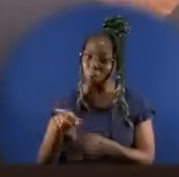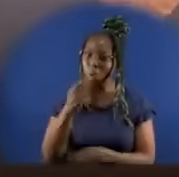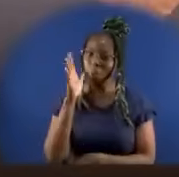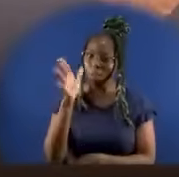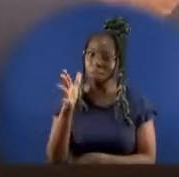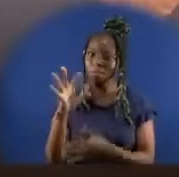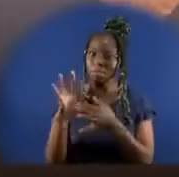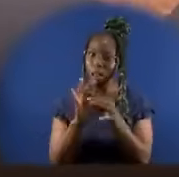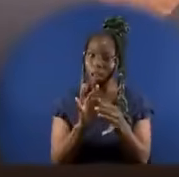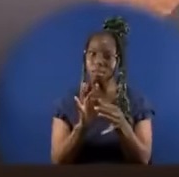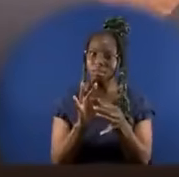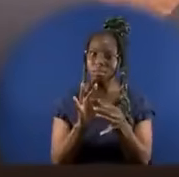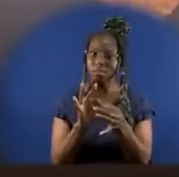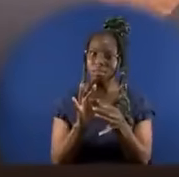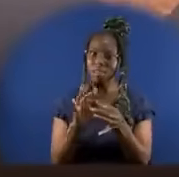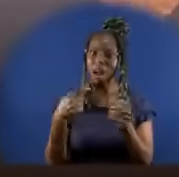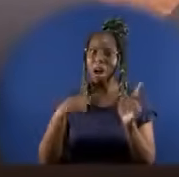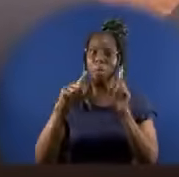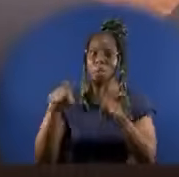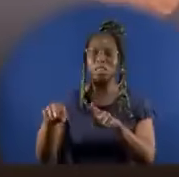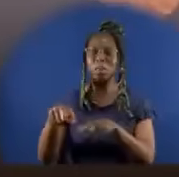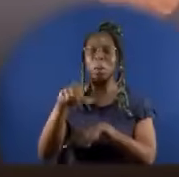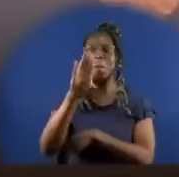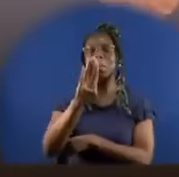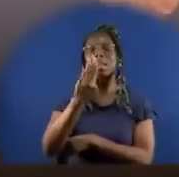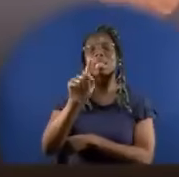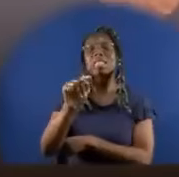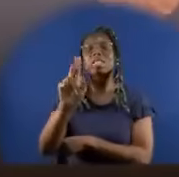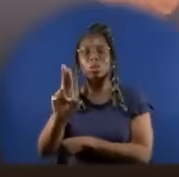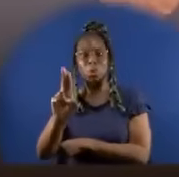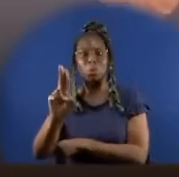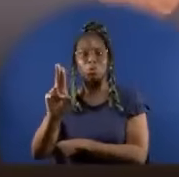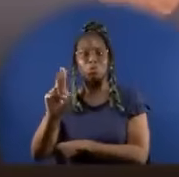grew up going to BTU.